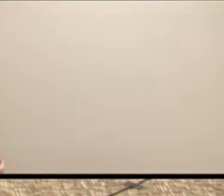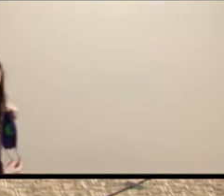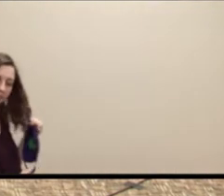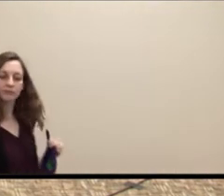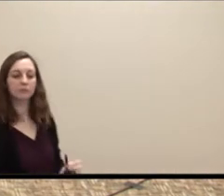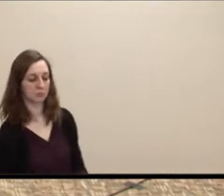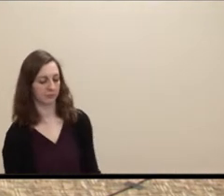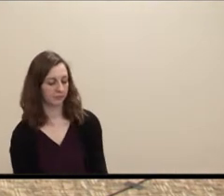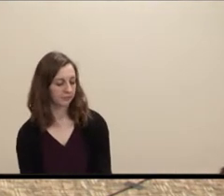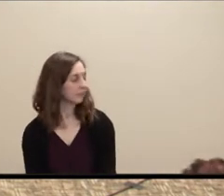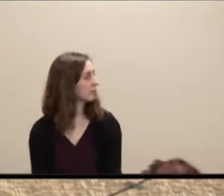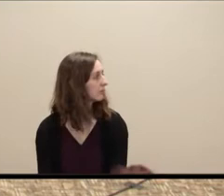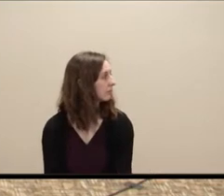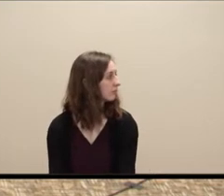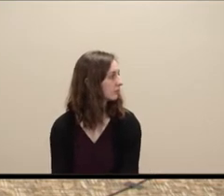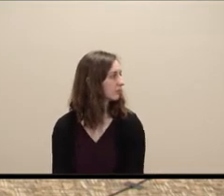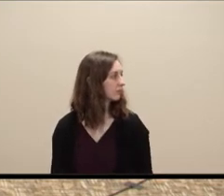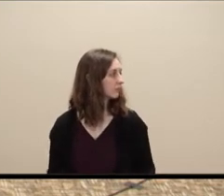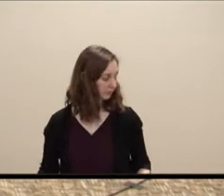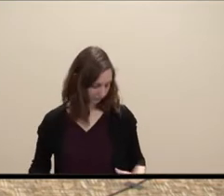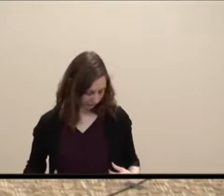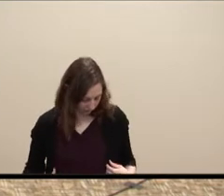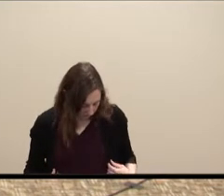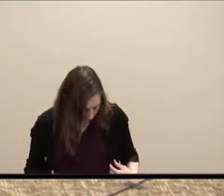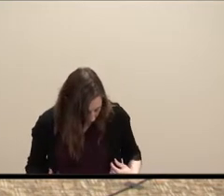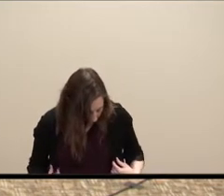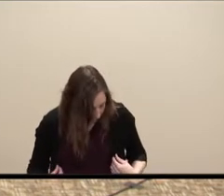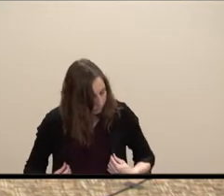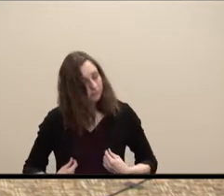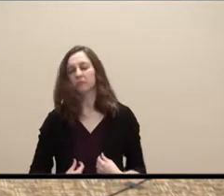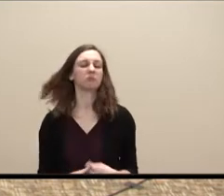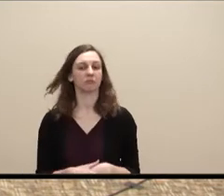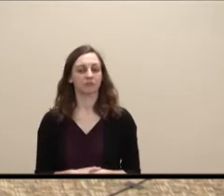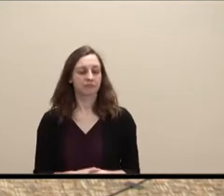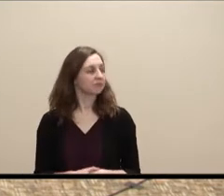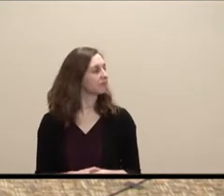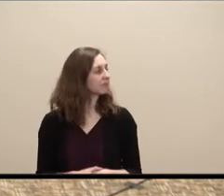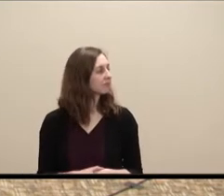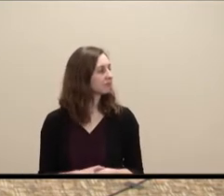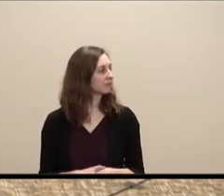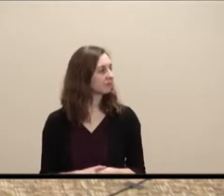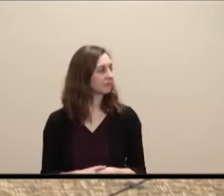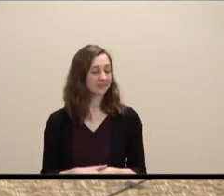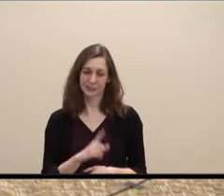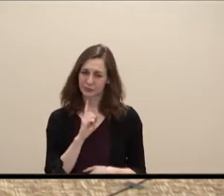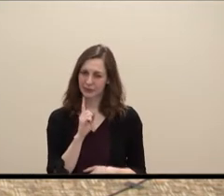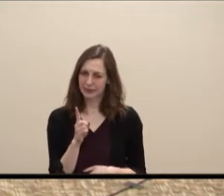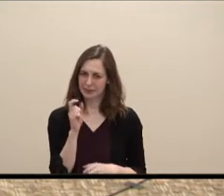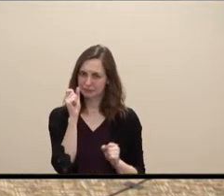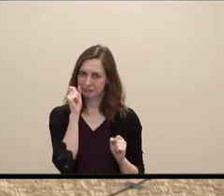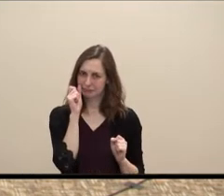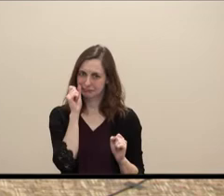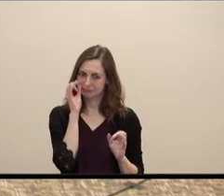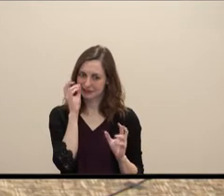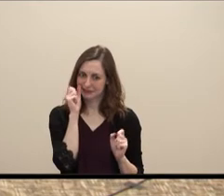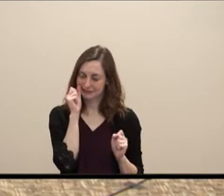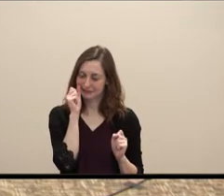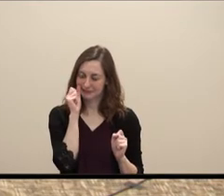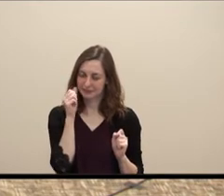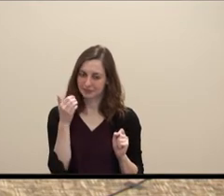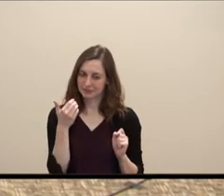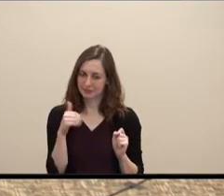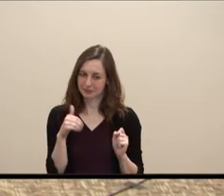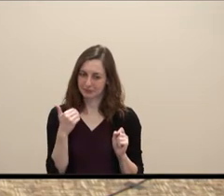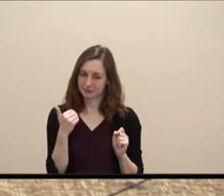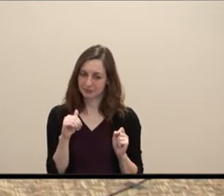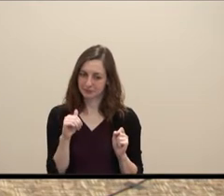else? It's been going really well, and it is really amazing how, and when we report out, very similar